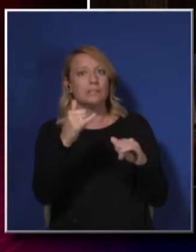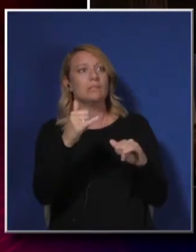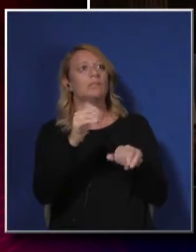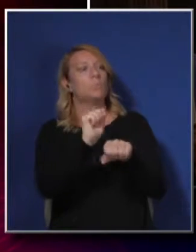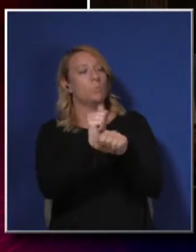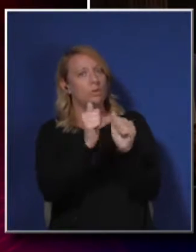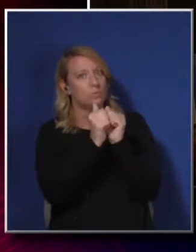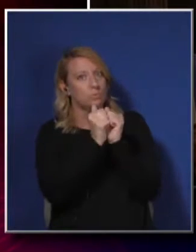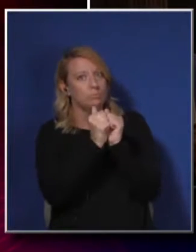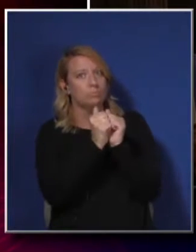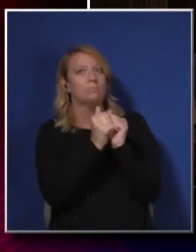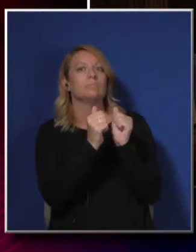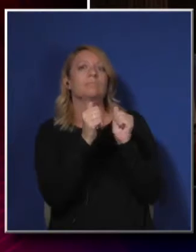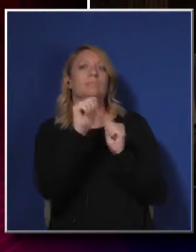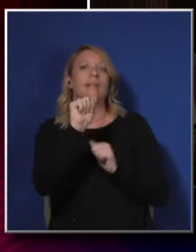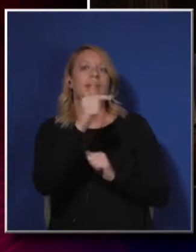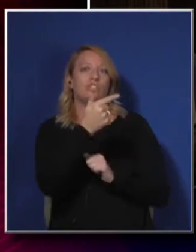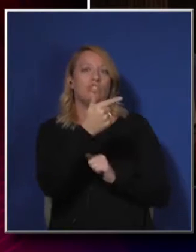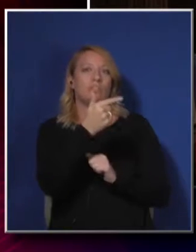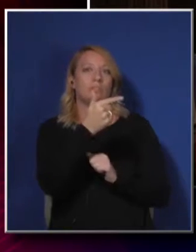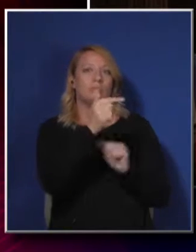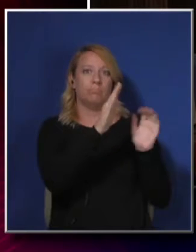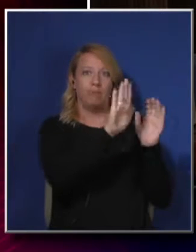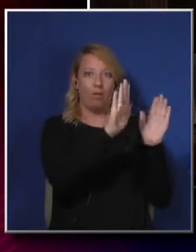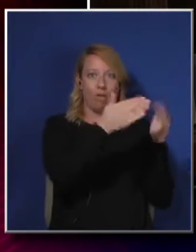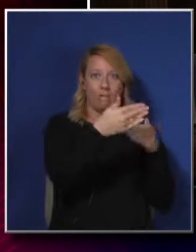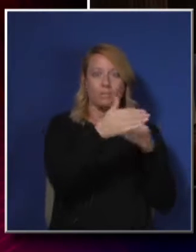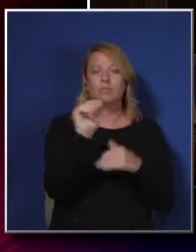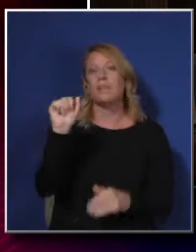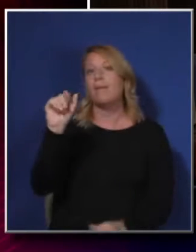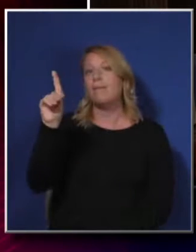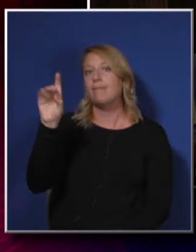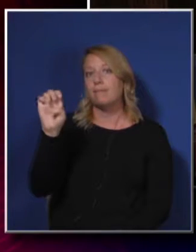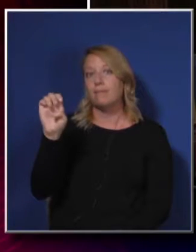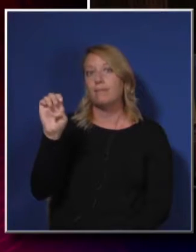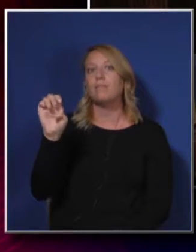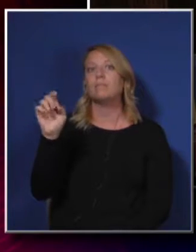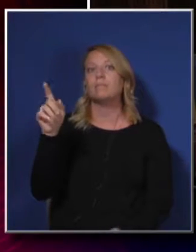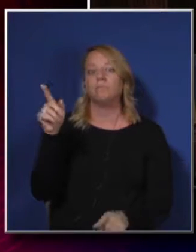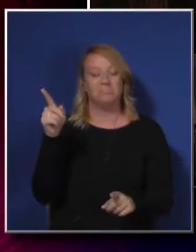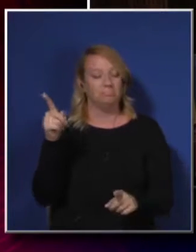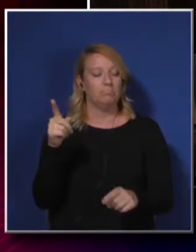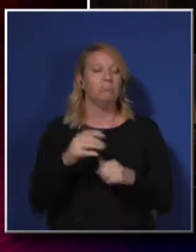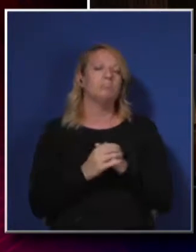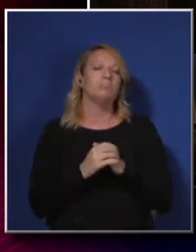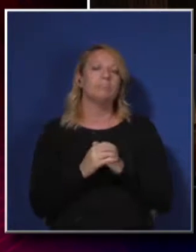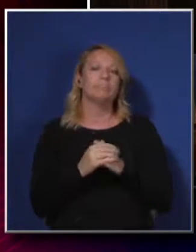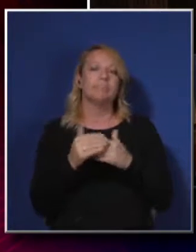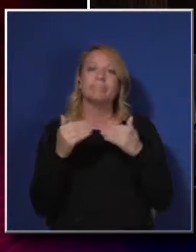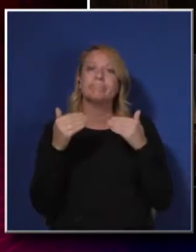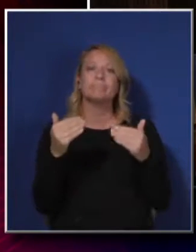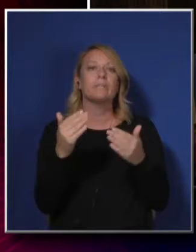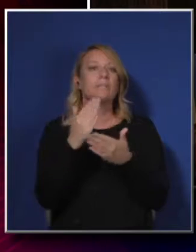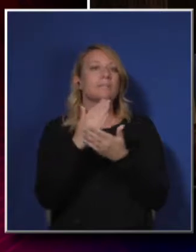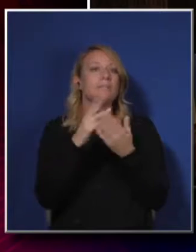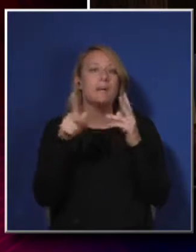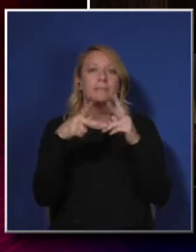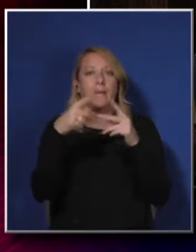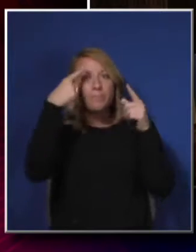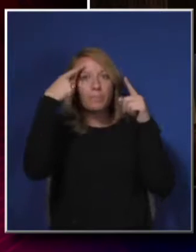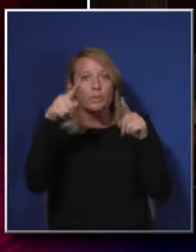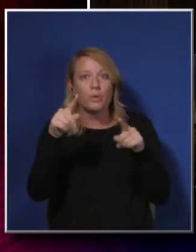office and with ADE and go forward with some kind of data reporting